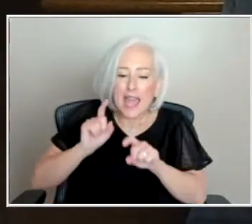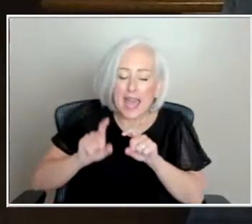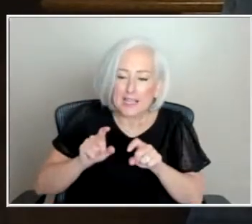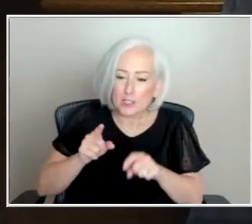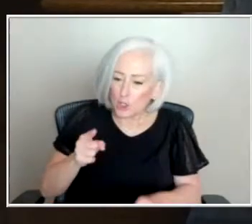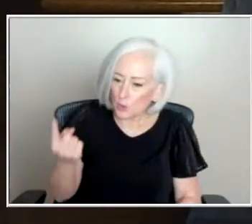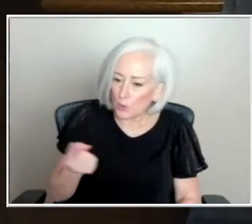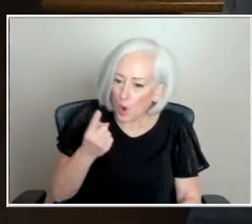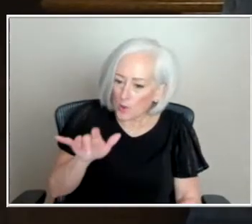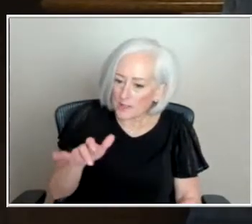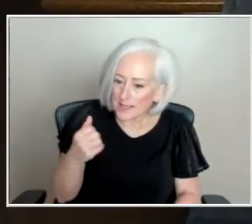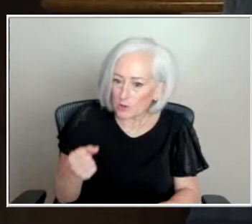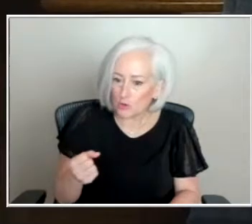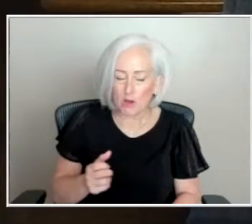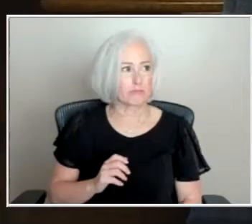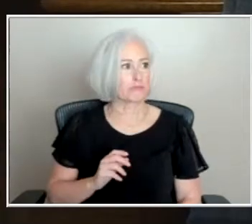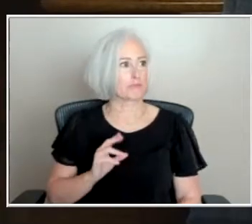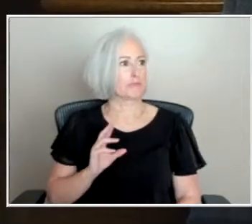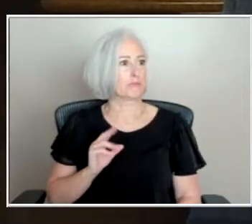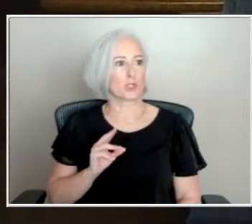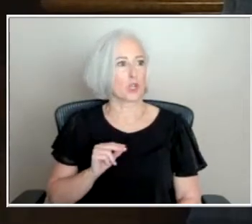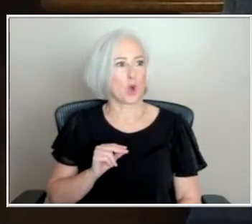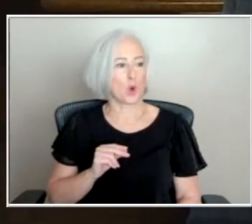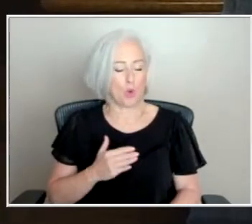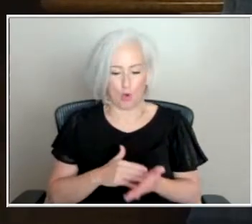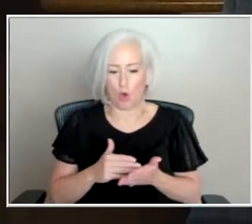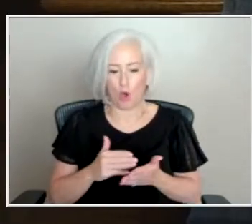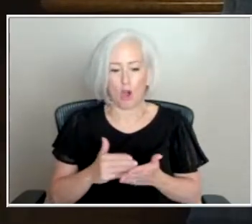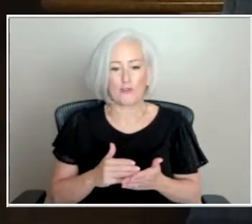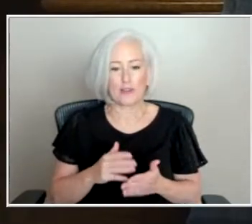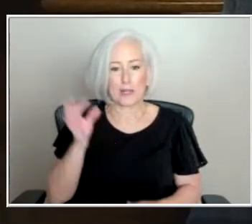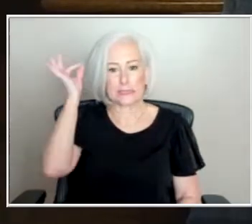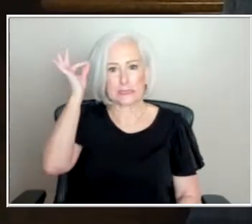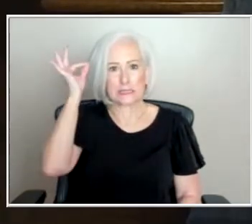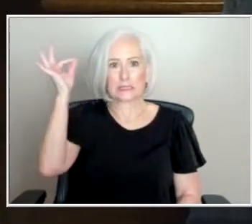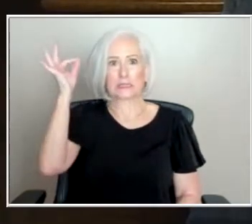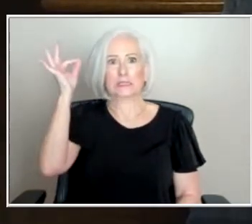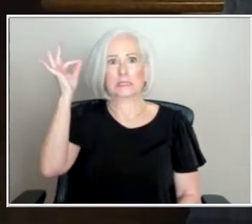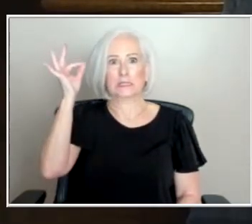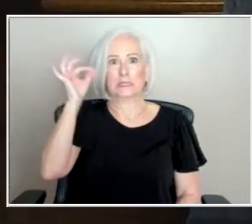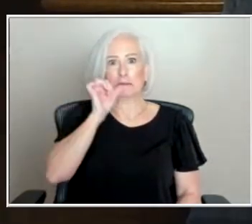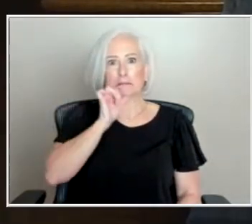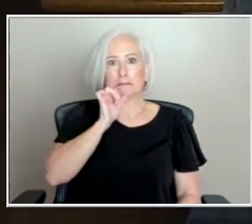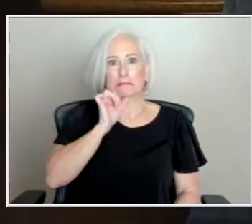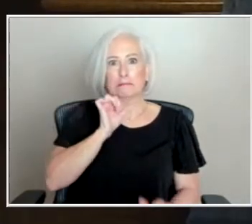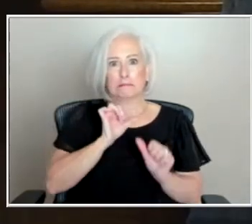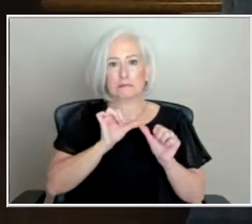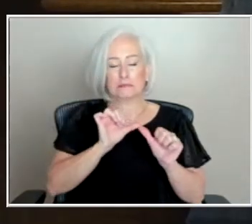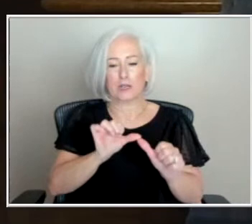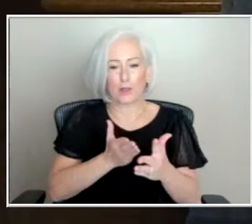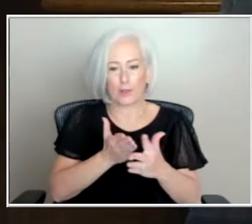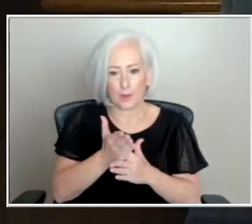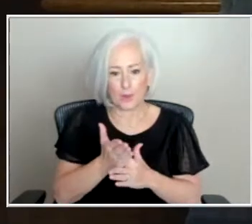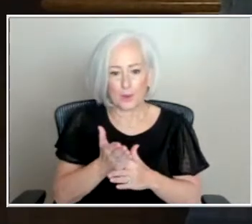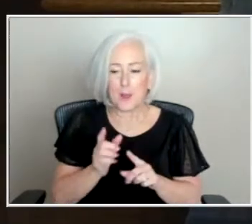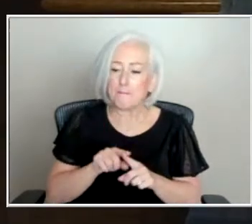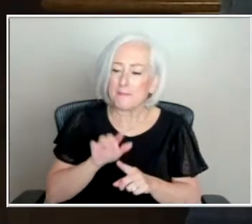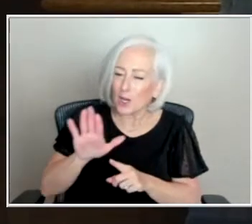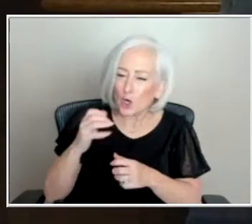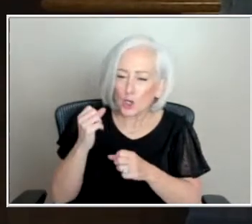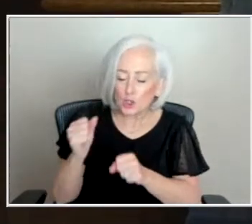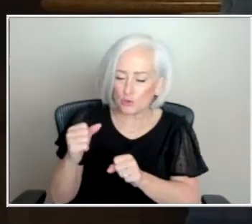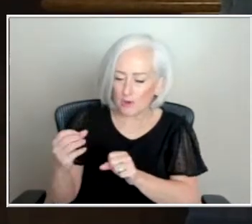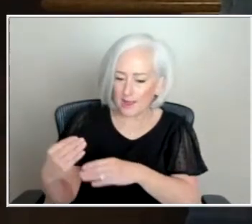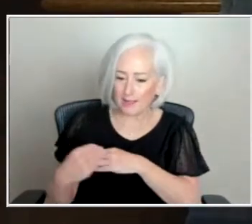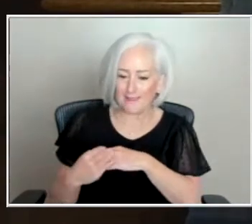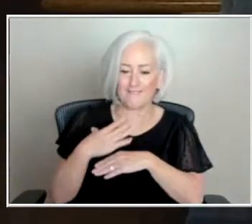that strong? She'd say, no. Dad, there's a lot of times I was just hanging on by a thread. But we gained strength from her as